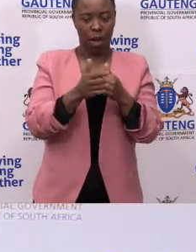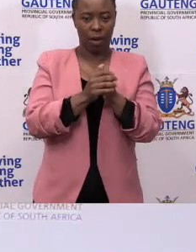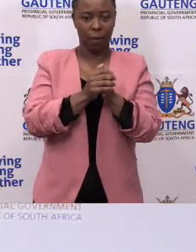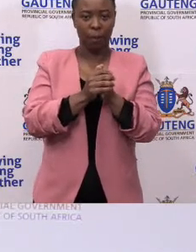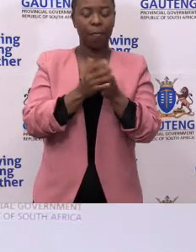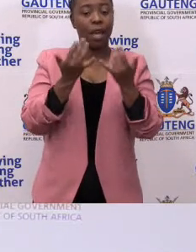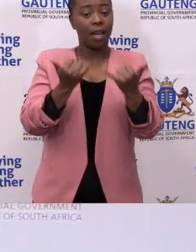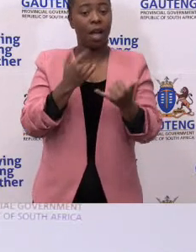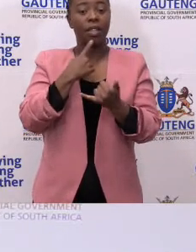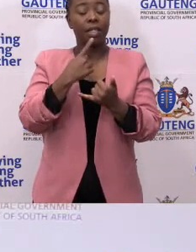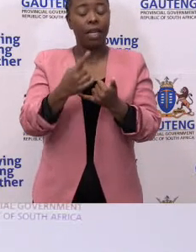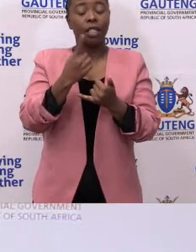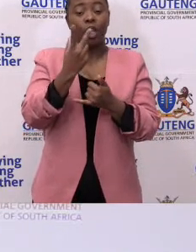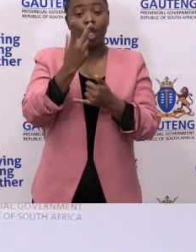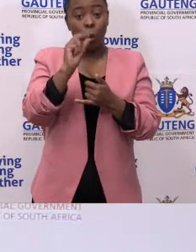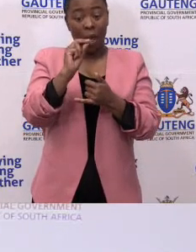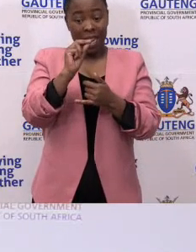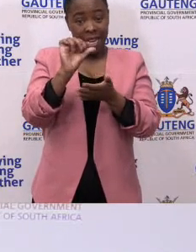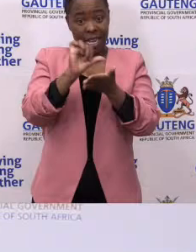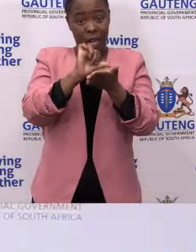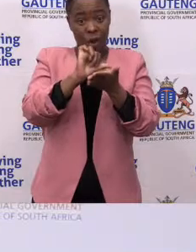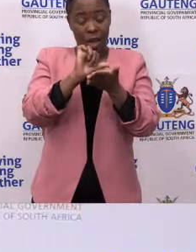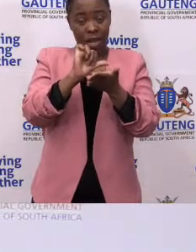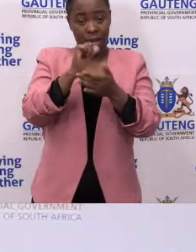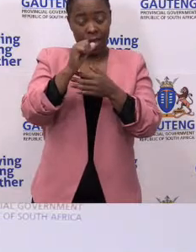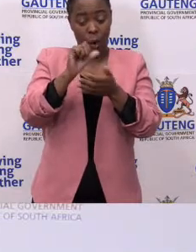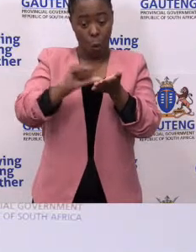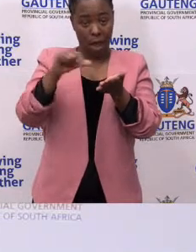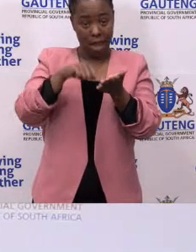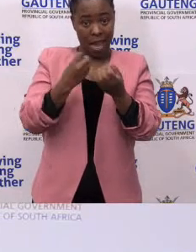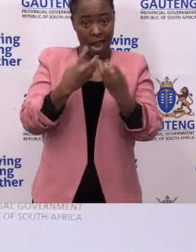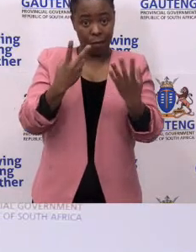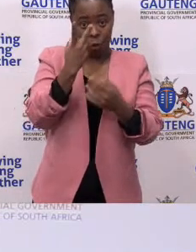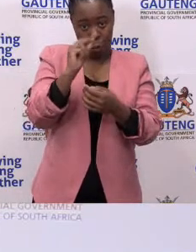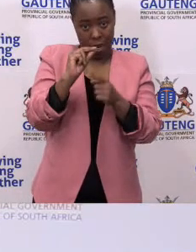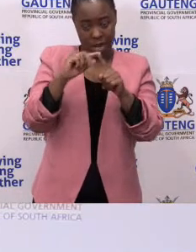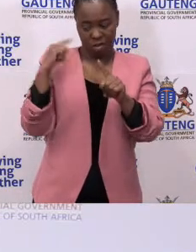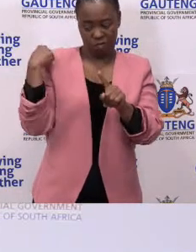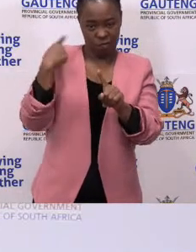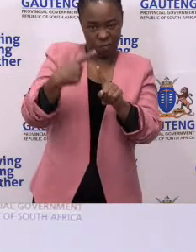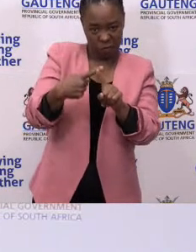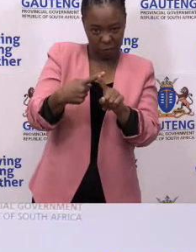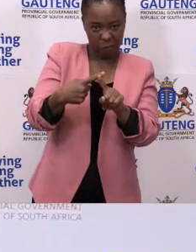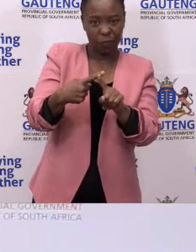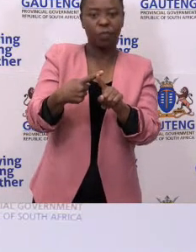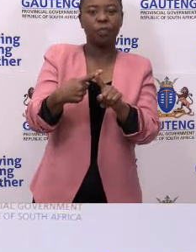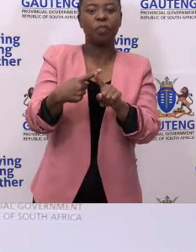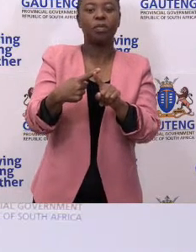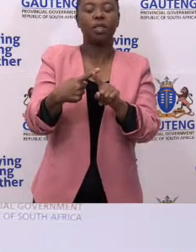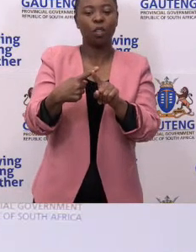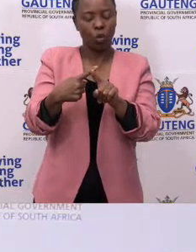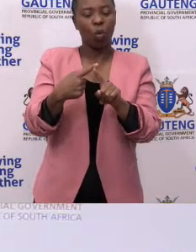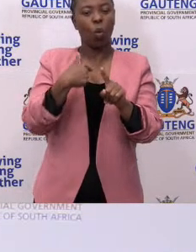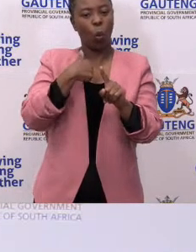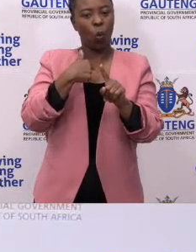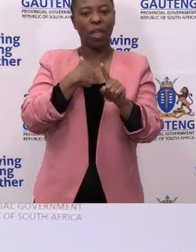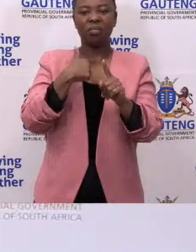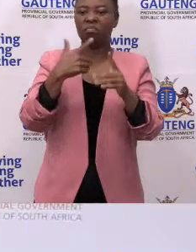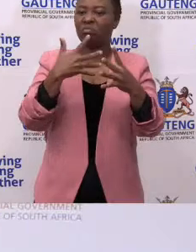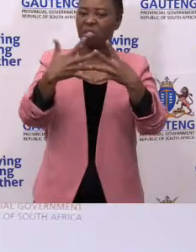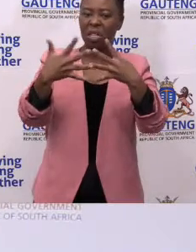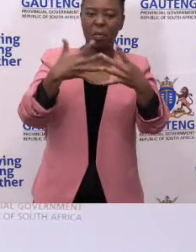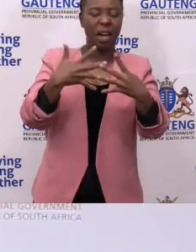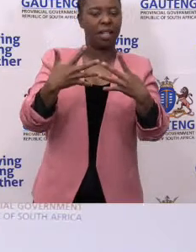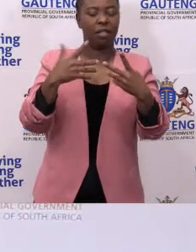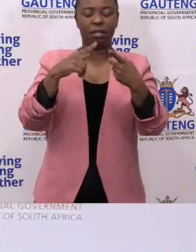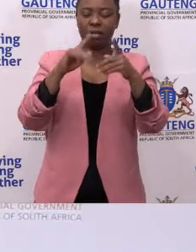I've said, this is a 20th week of the response to the pandemic, And we've been quite open and transparent with all